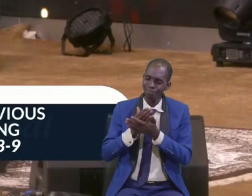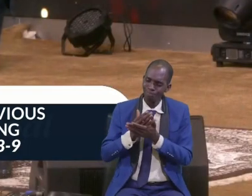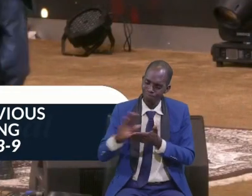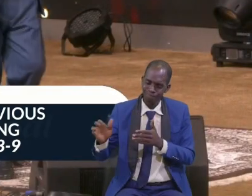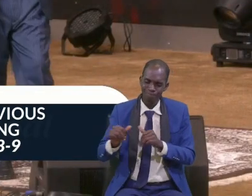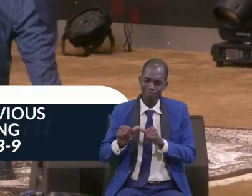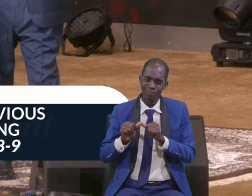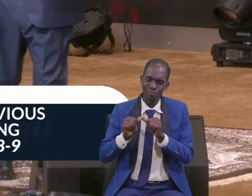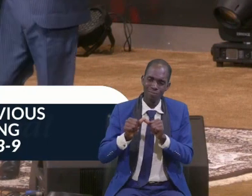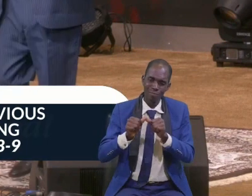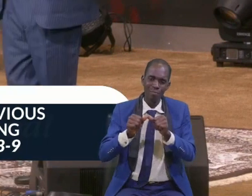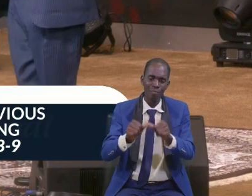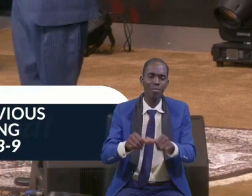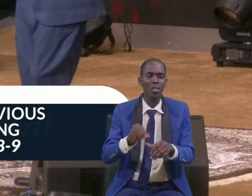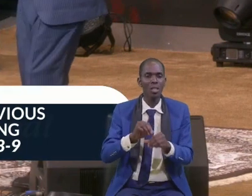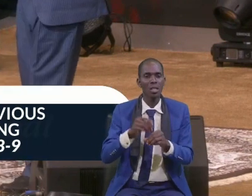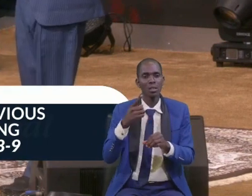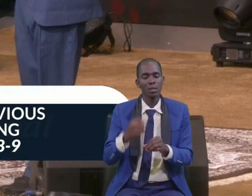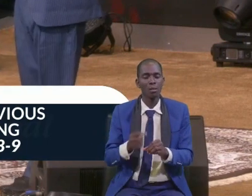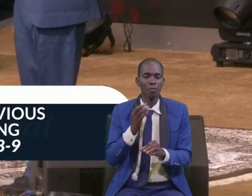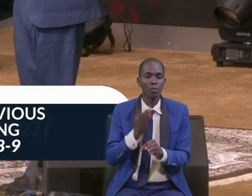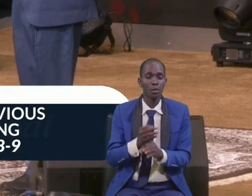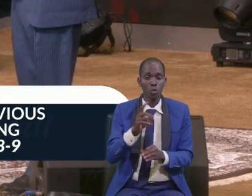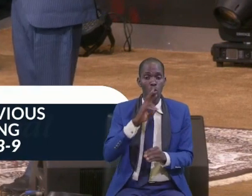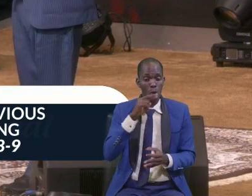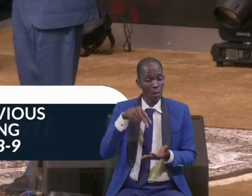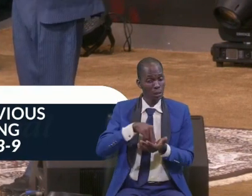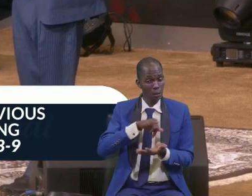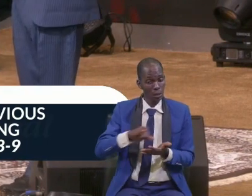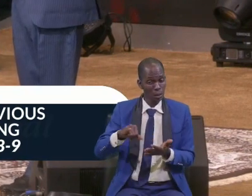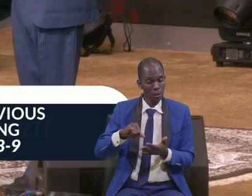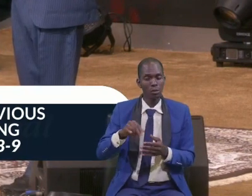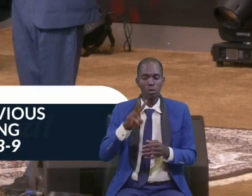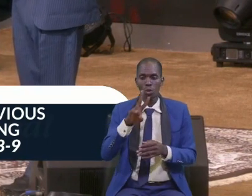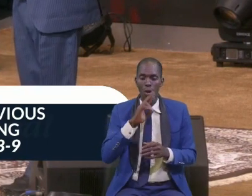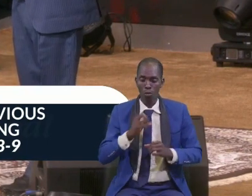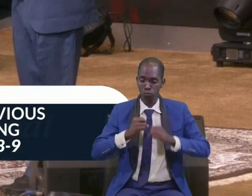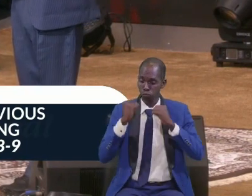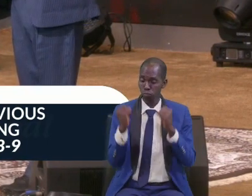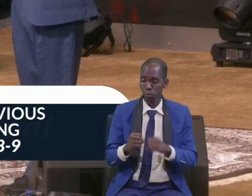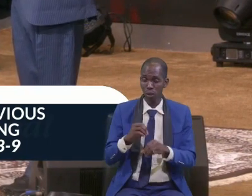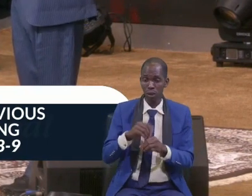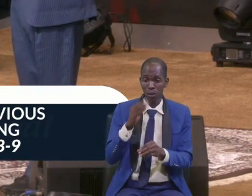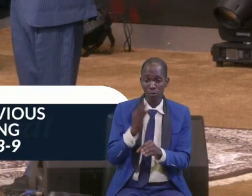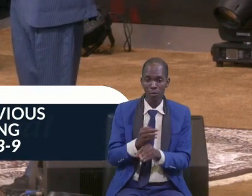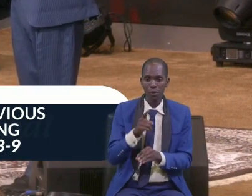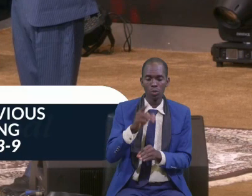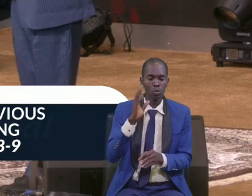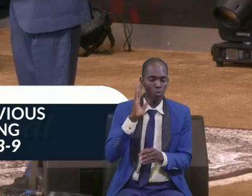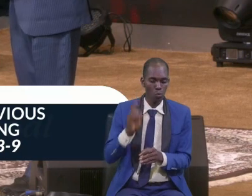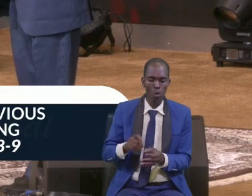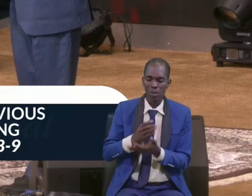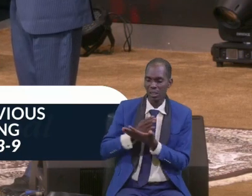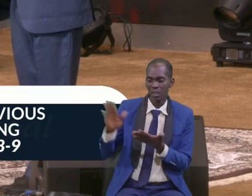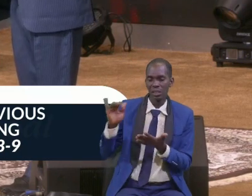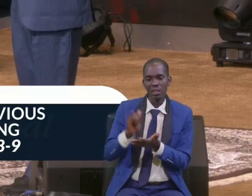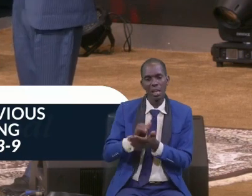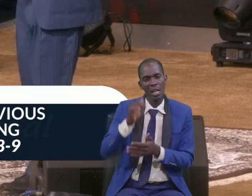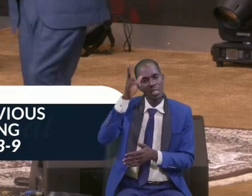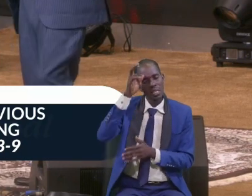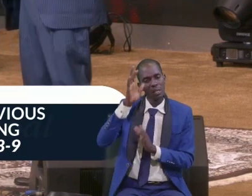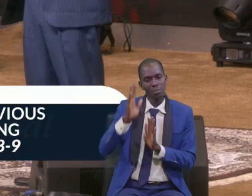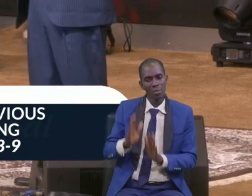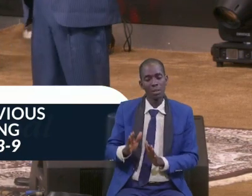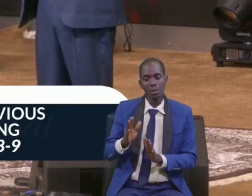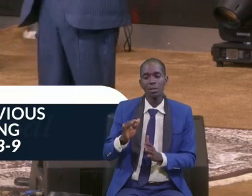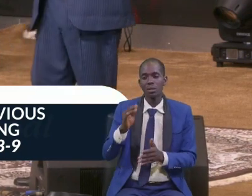steadfast in the faith. You are standing, you are steadfast in the faith, and you resist that tempter and resist that